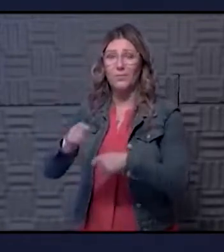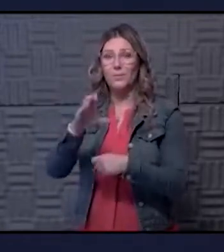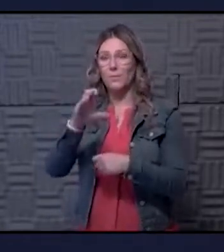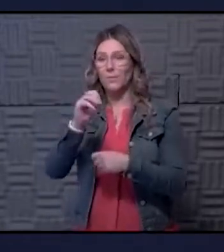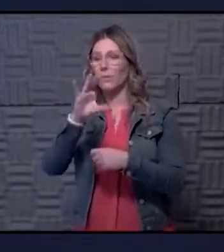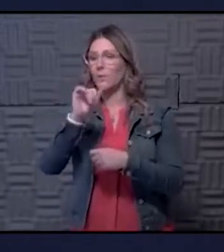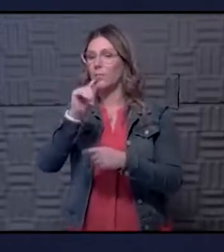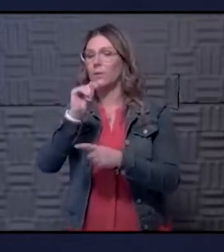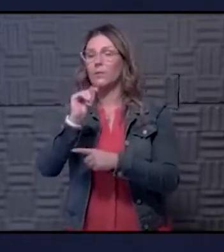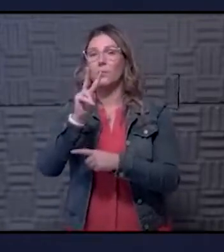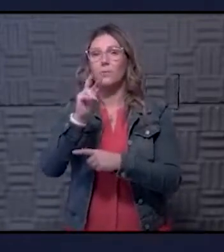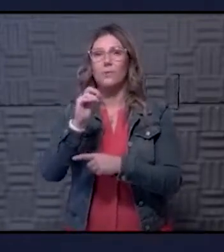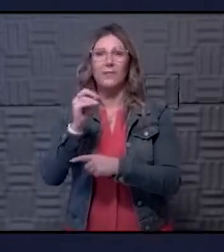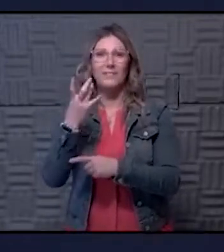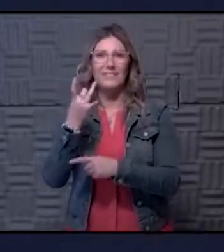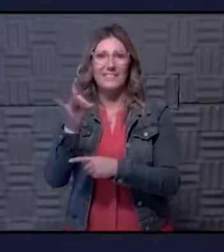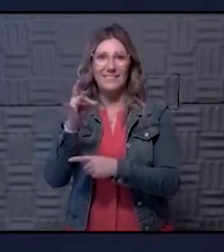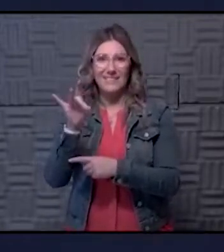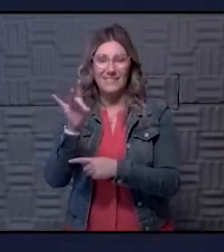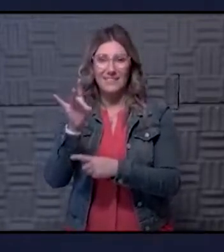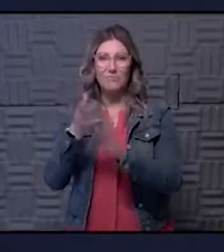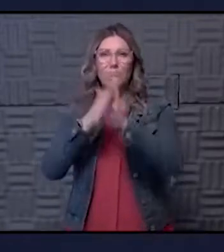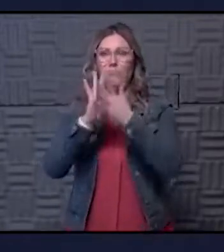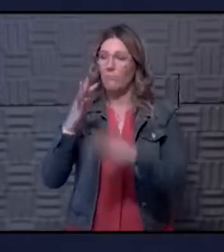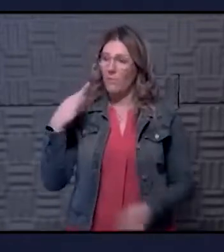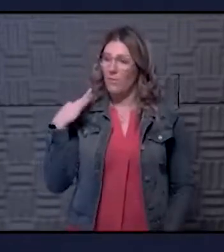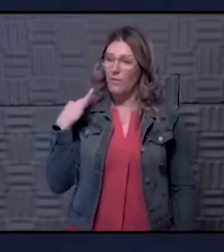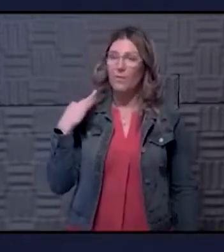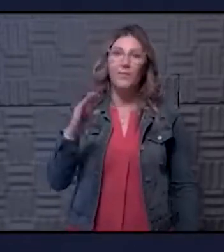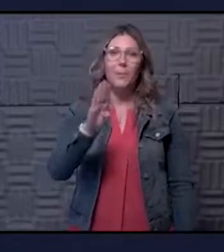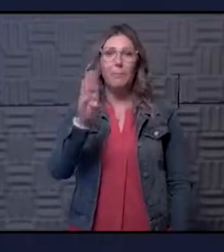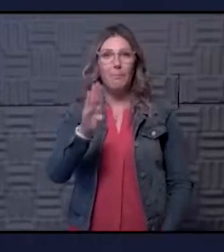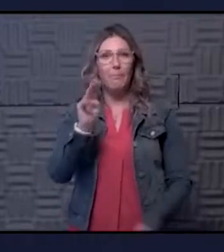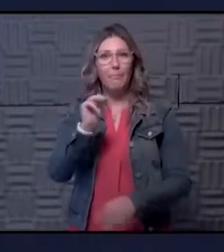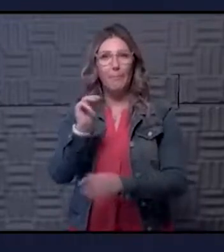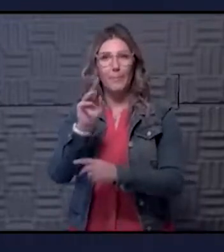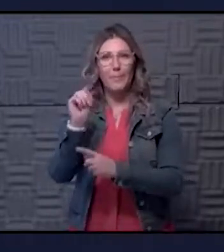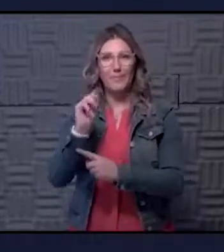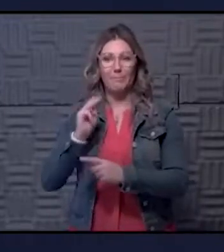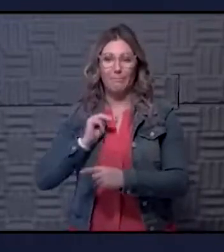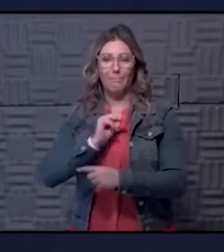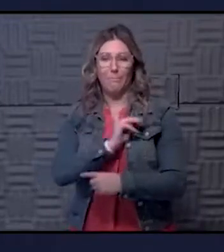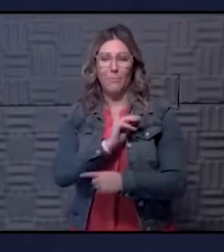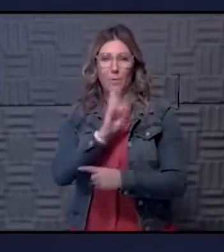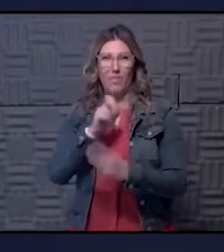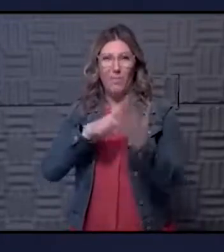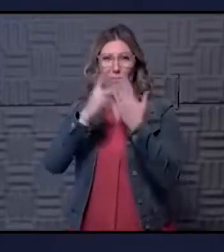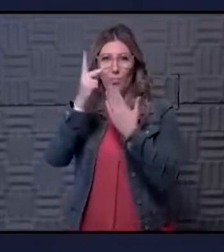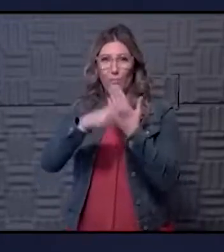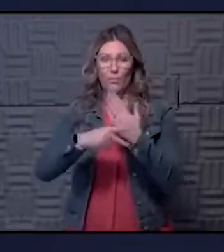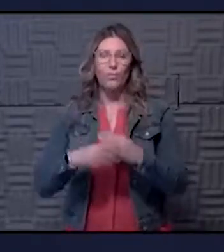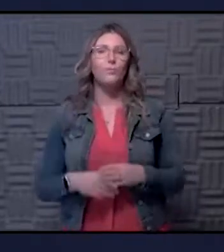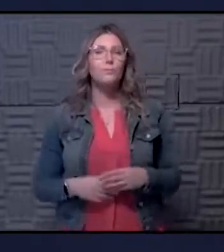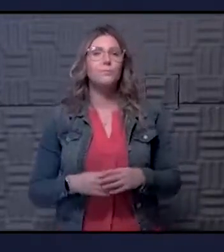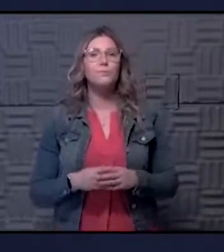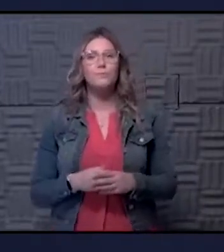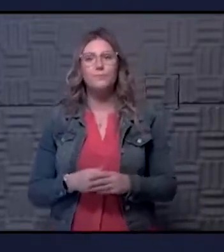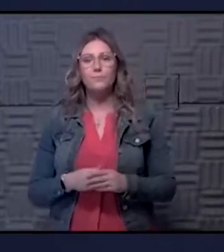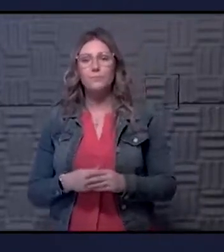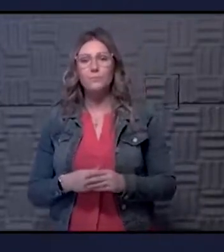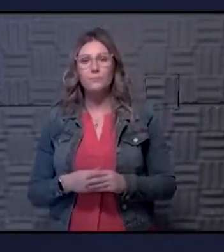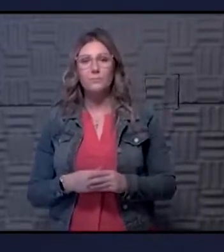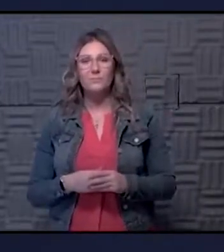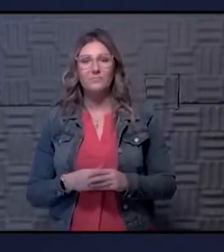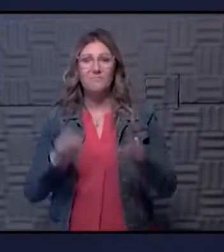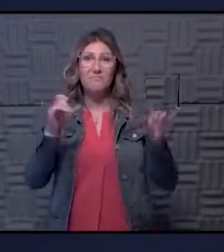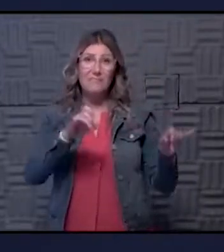of 2018, I became a volunteer in the BMT membership program. I wanted to walk the